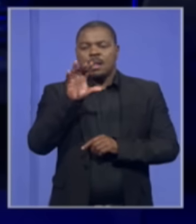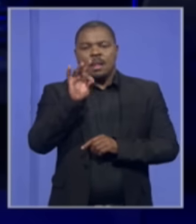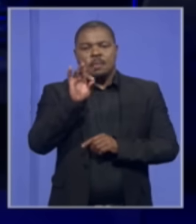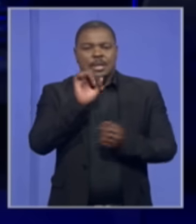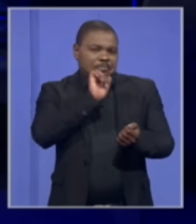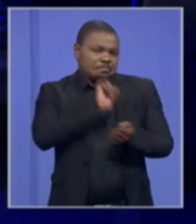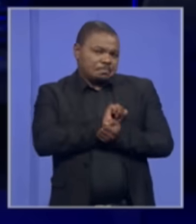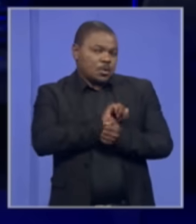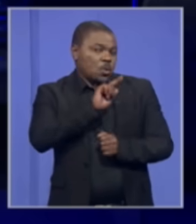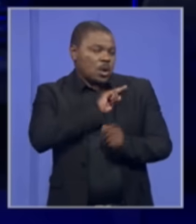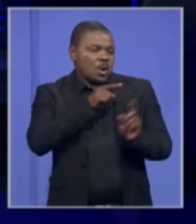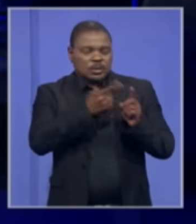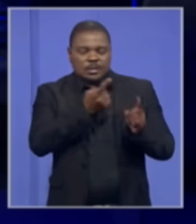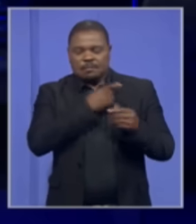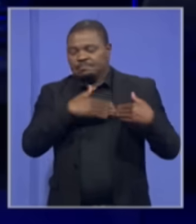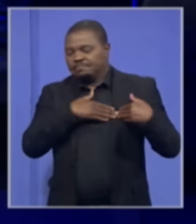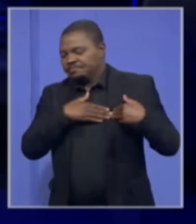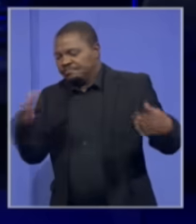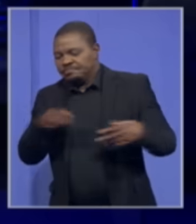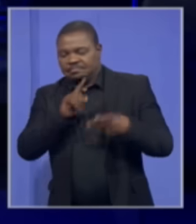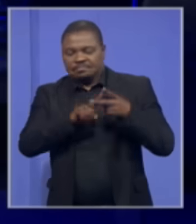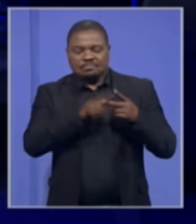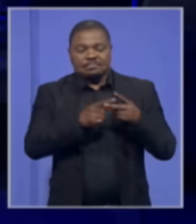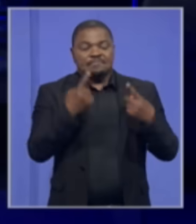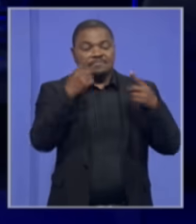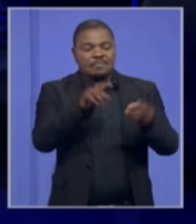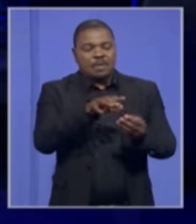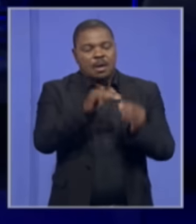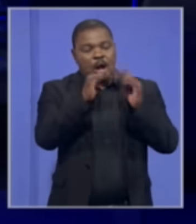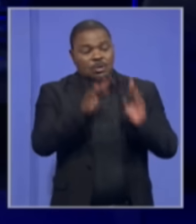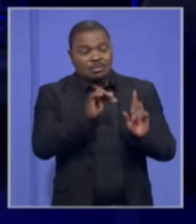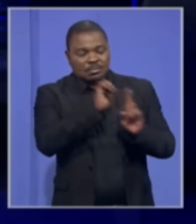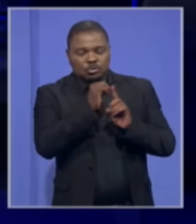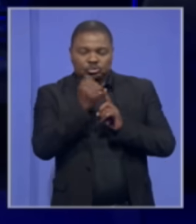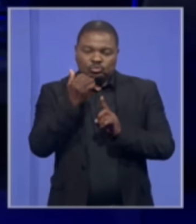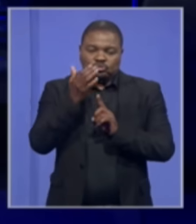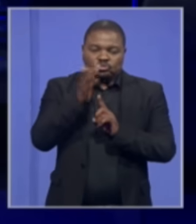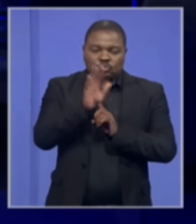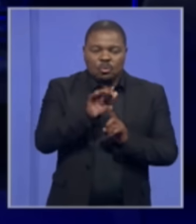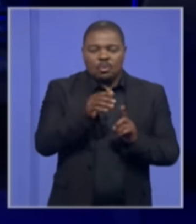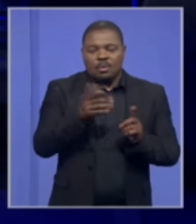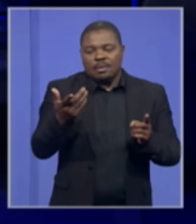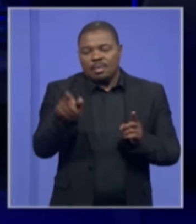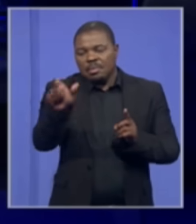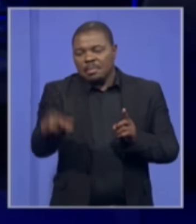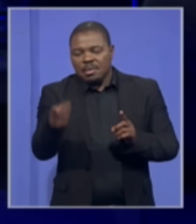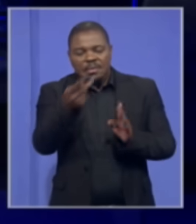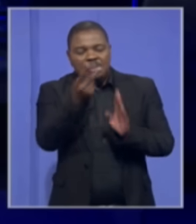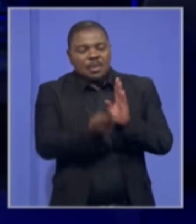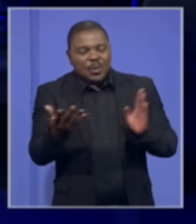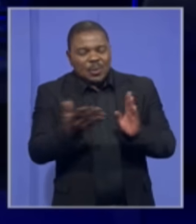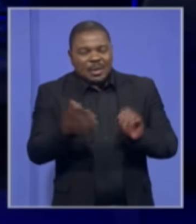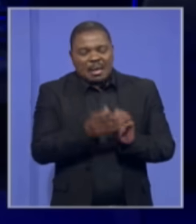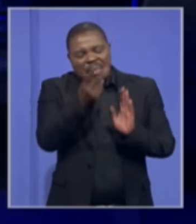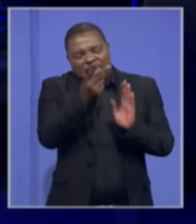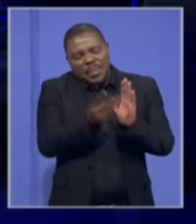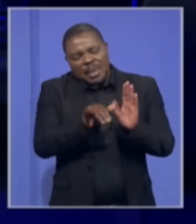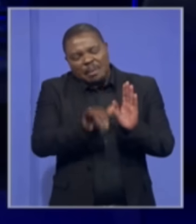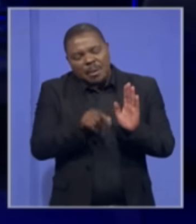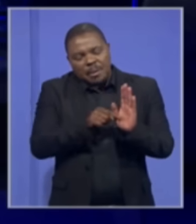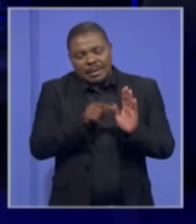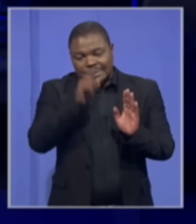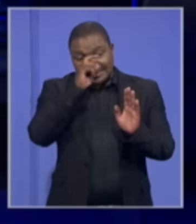moo a ileng a bolela se etsetseng ya ba o isa mapolesa lapeng moo setopo se ileng sa patwa teng. Ho tlalewa hore o ile a supa lebitla le sa teba moo kgaitsedi ya